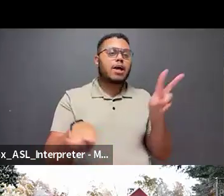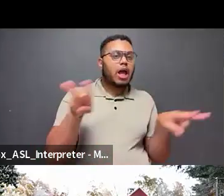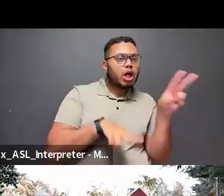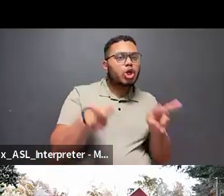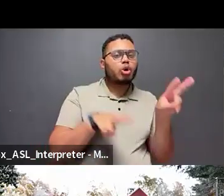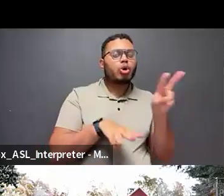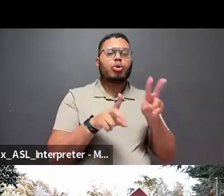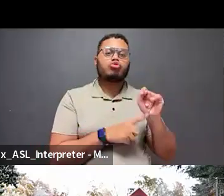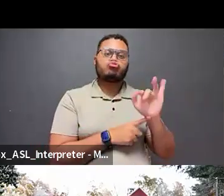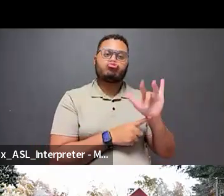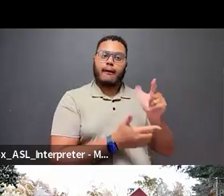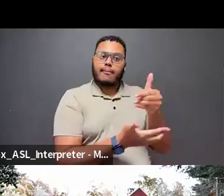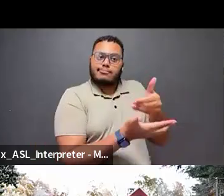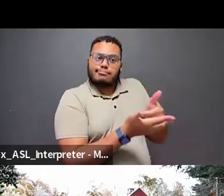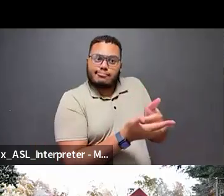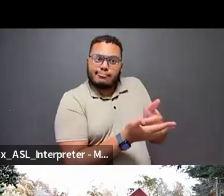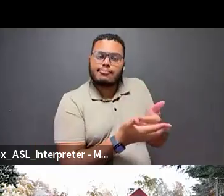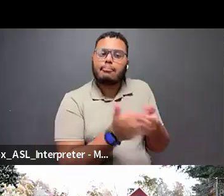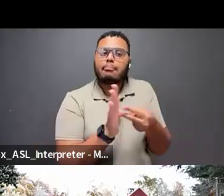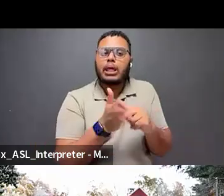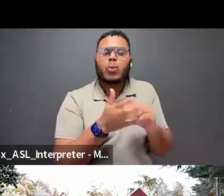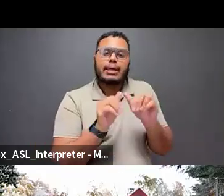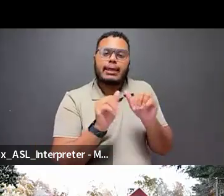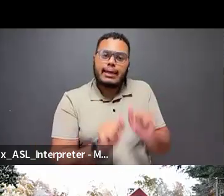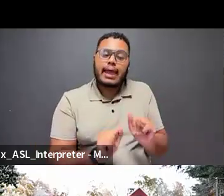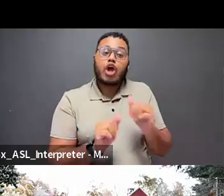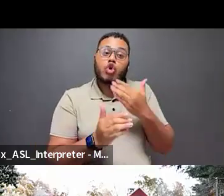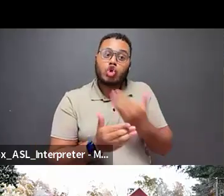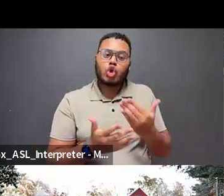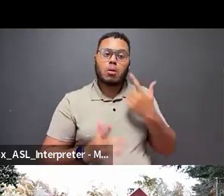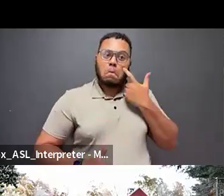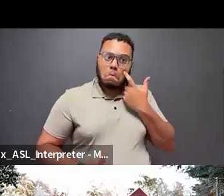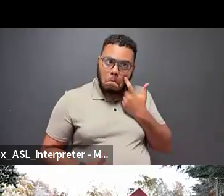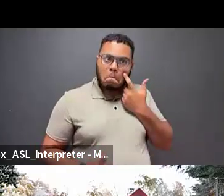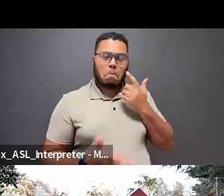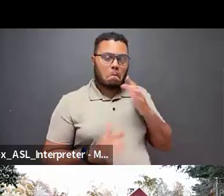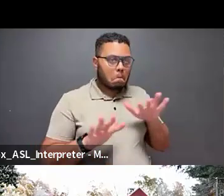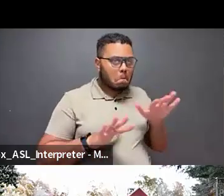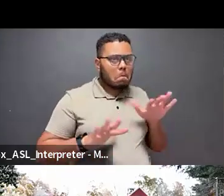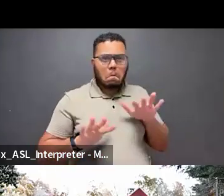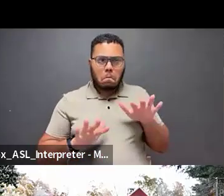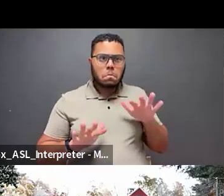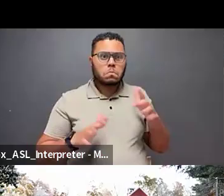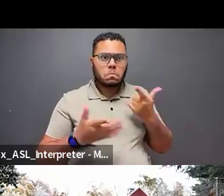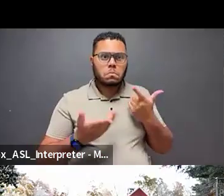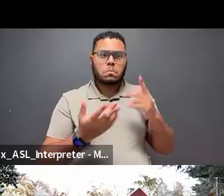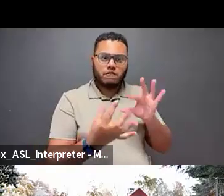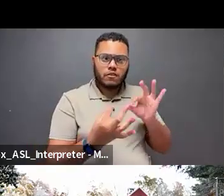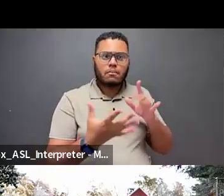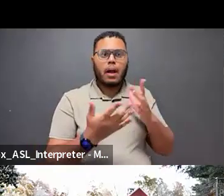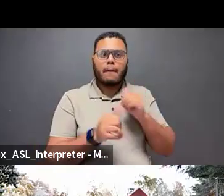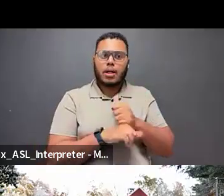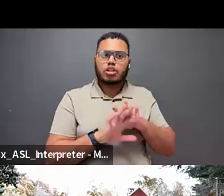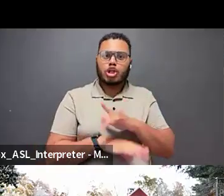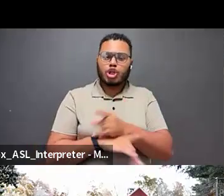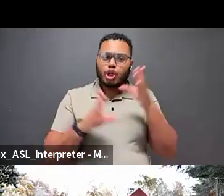that's near to them, so that we can get, some firsthand feedback depending on that person's challenge or disability